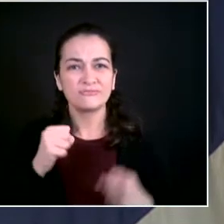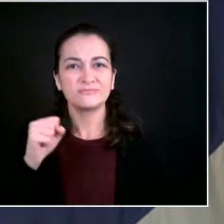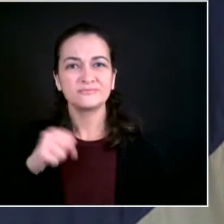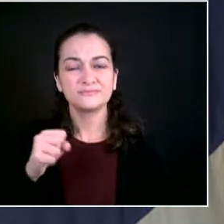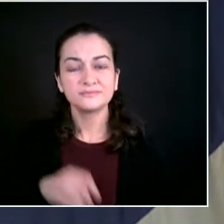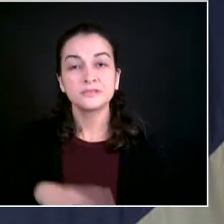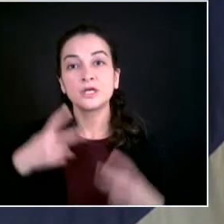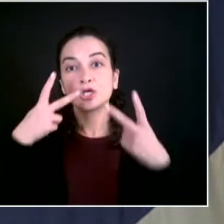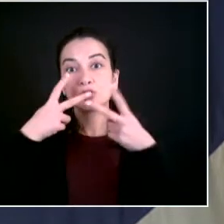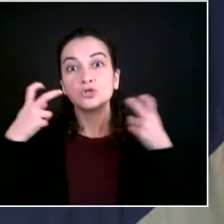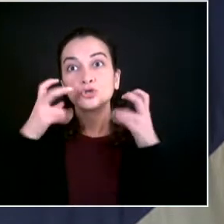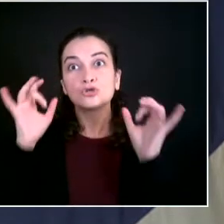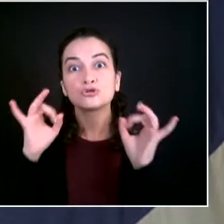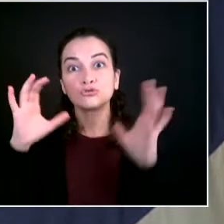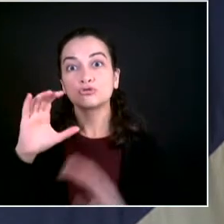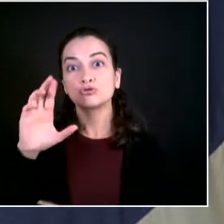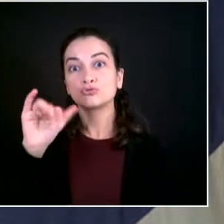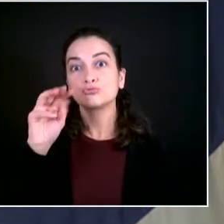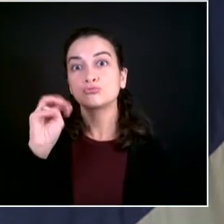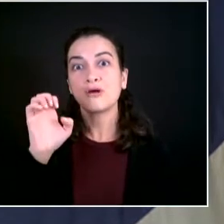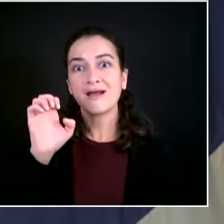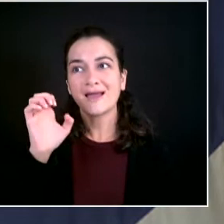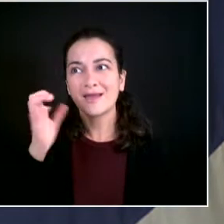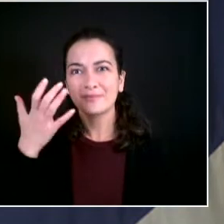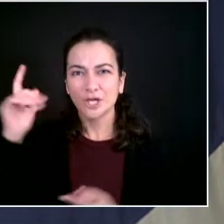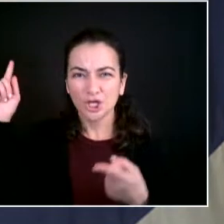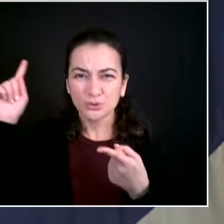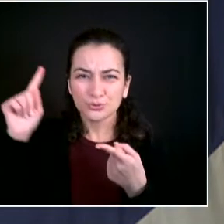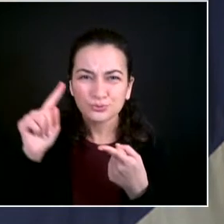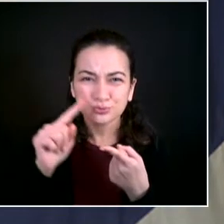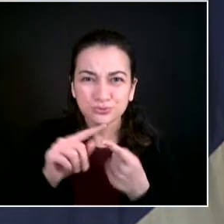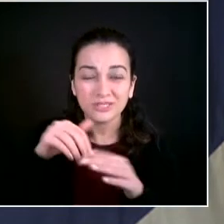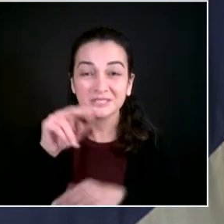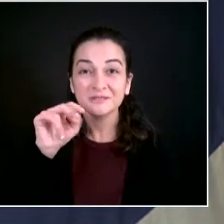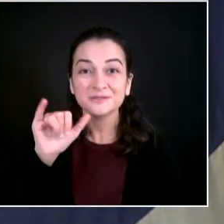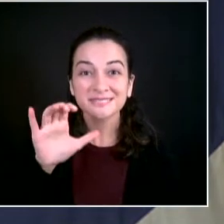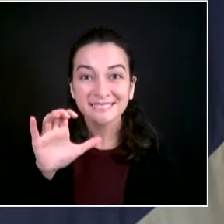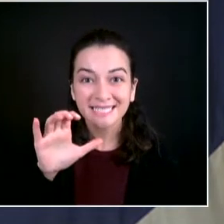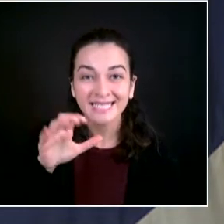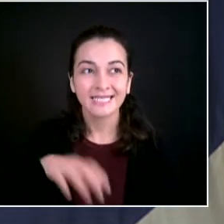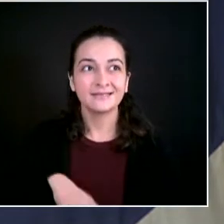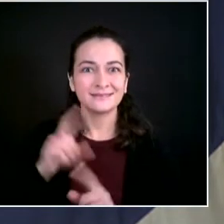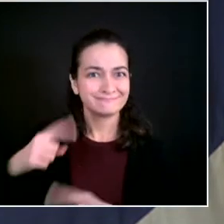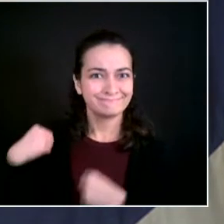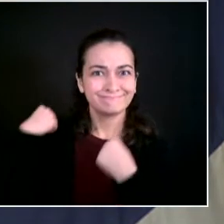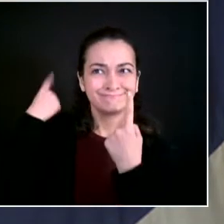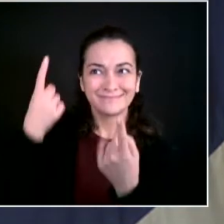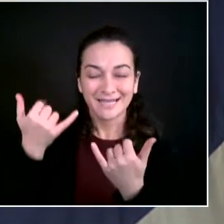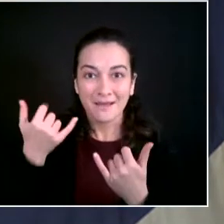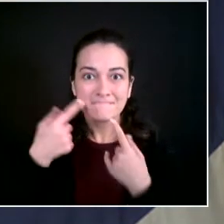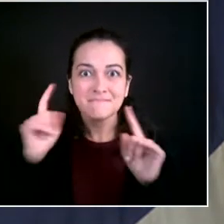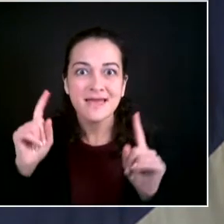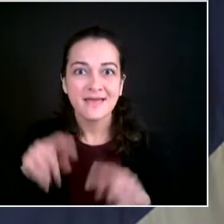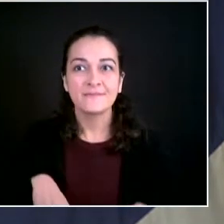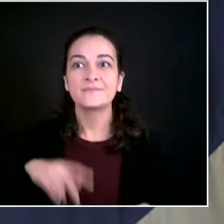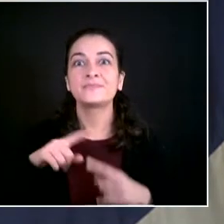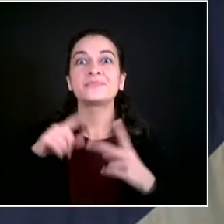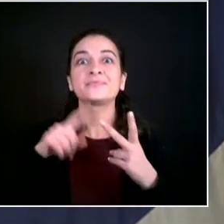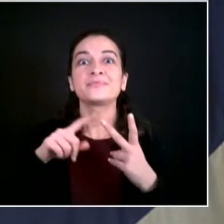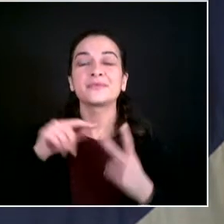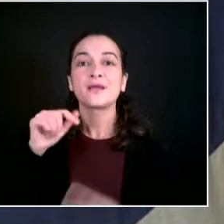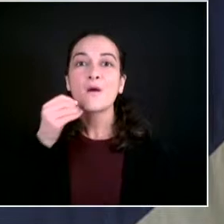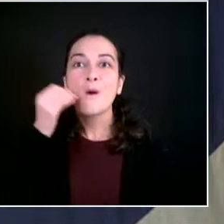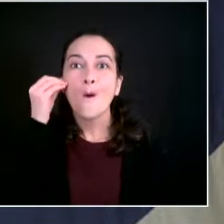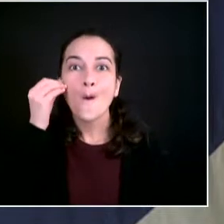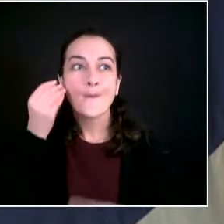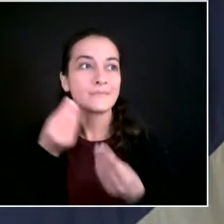in affordable housing, and the highest number of jobs in New York City history. And I want to repeat that.